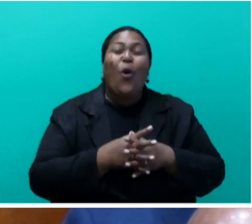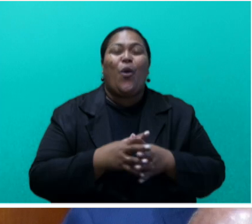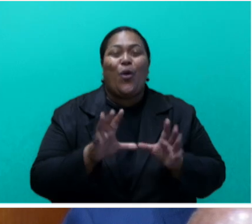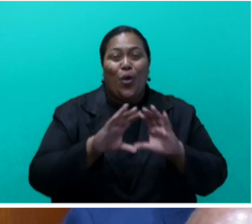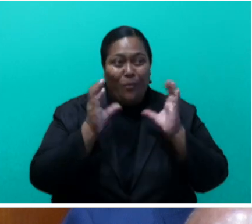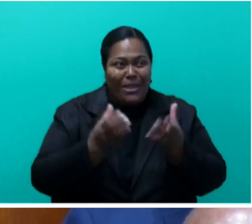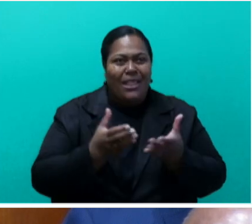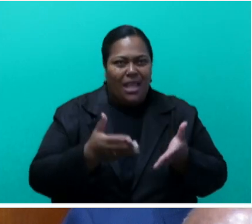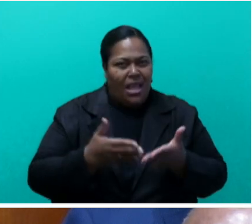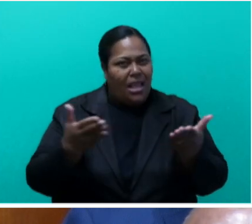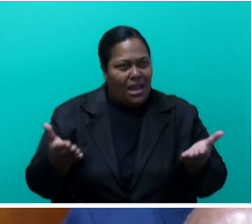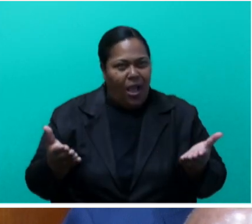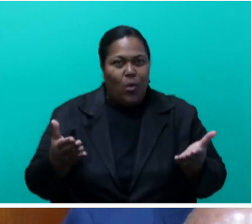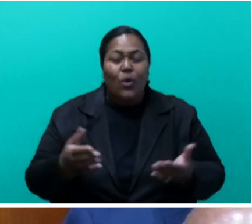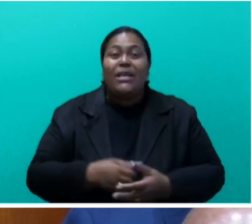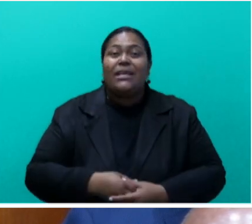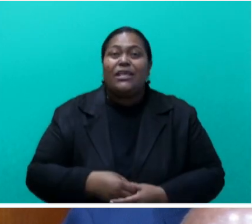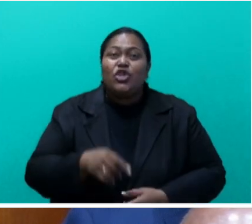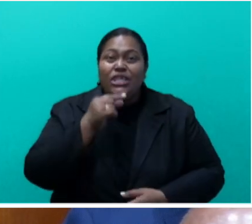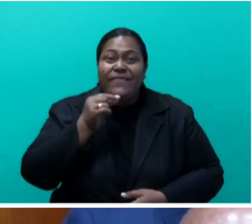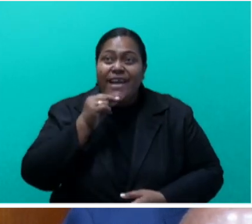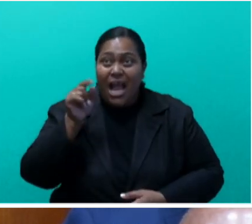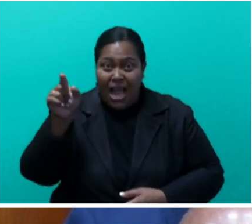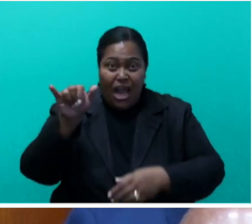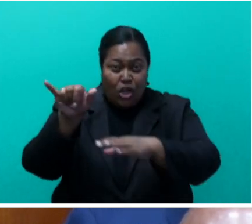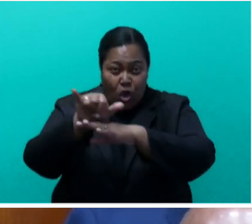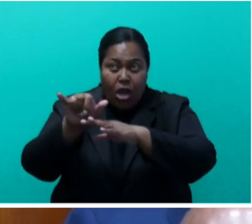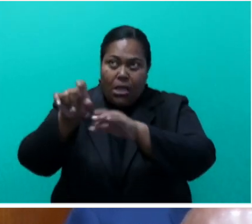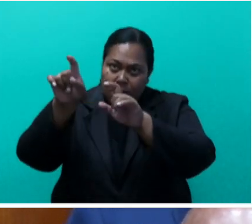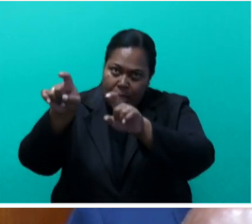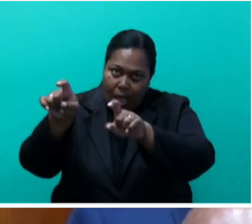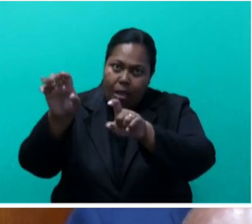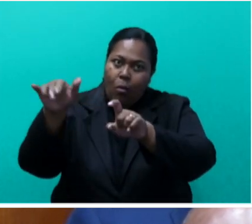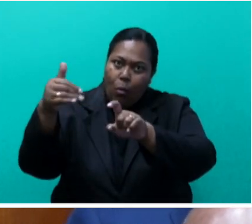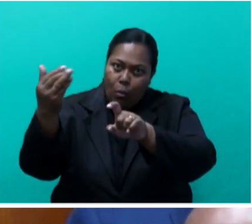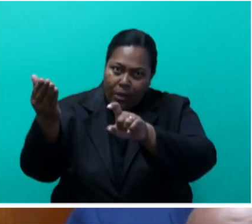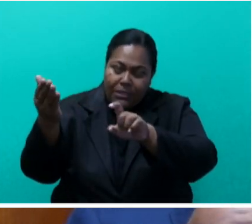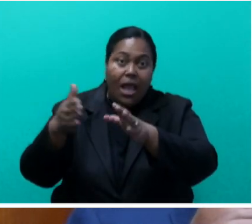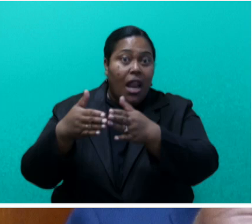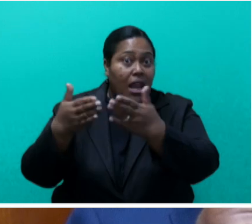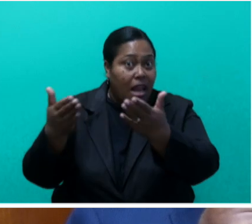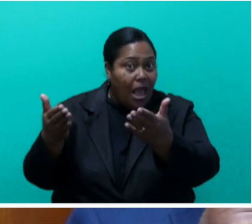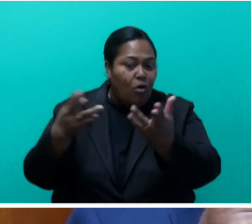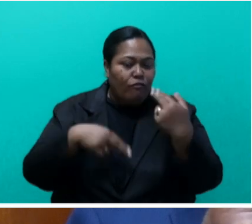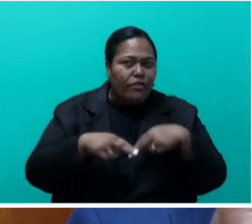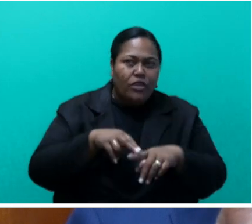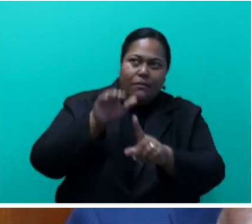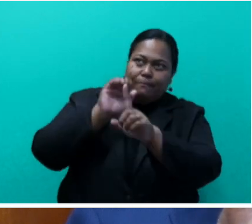is leaving Geneva for the first time. They've always met in Geneva, but upon Fiji's